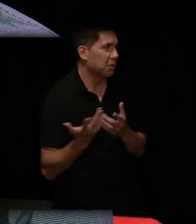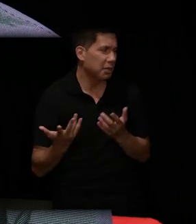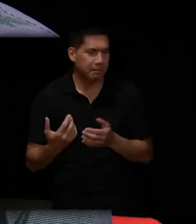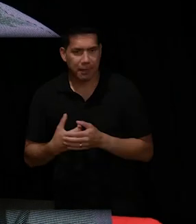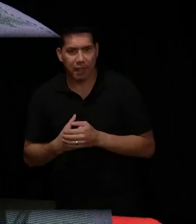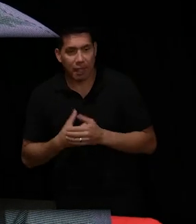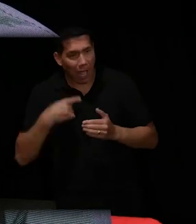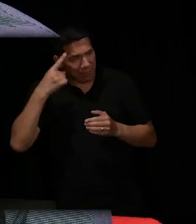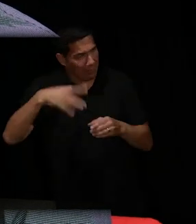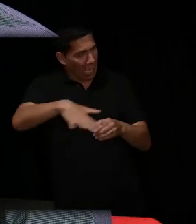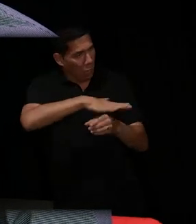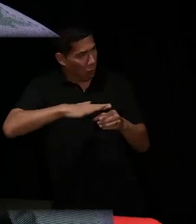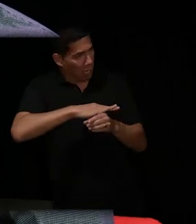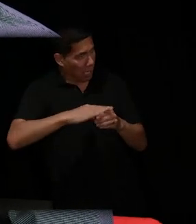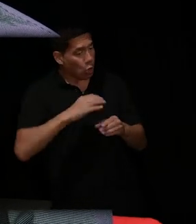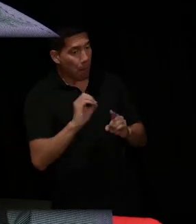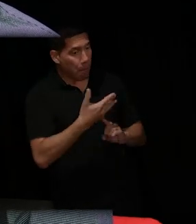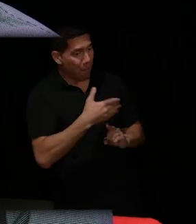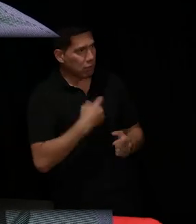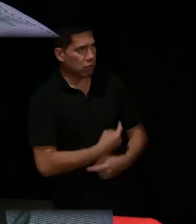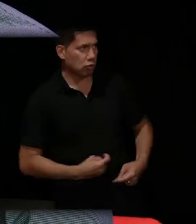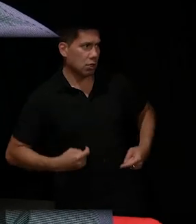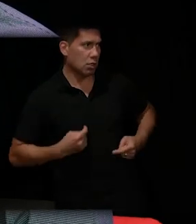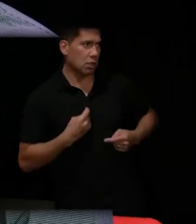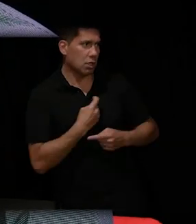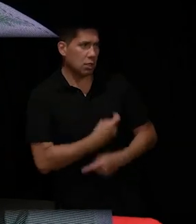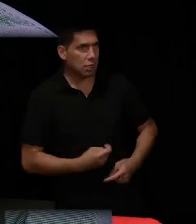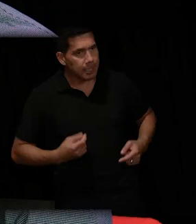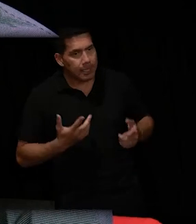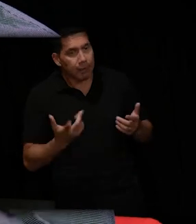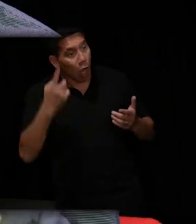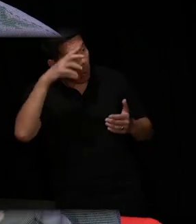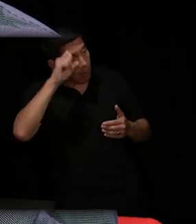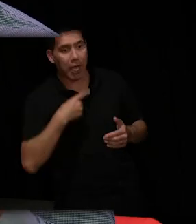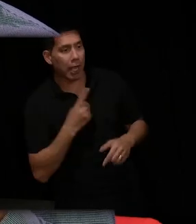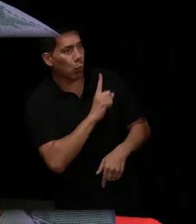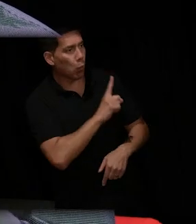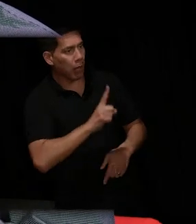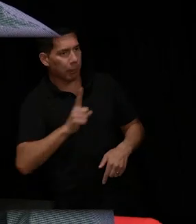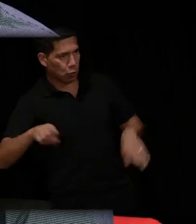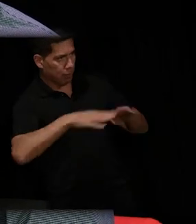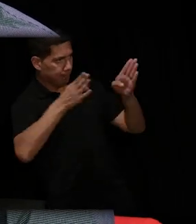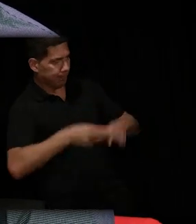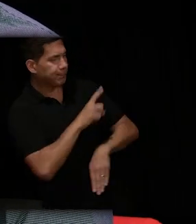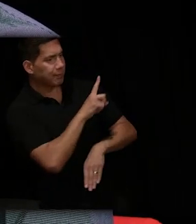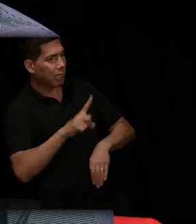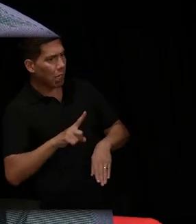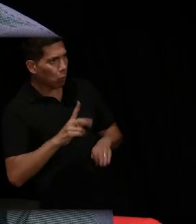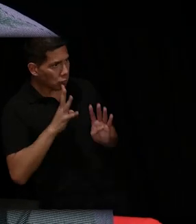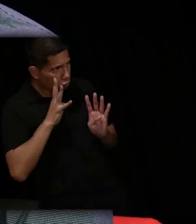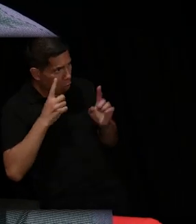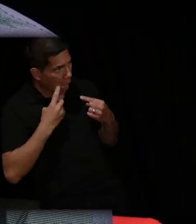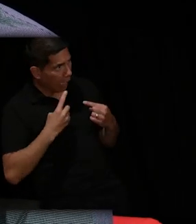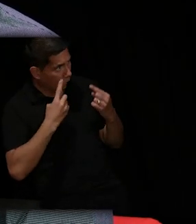that frustrated him immensely. And I remember he got up to the podium a couple of times and literally was crying at the podium. So I